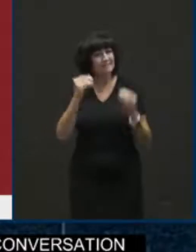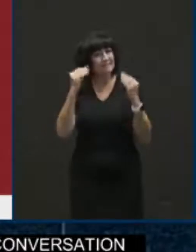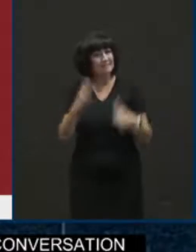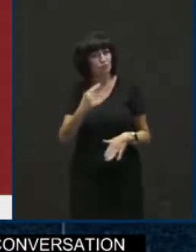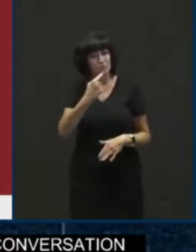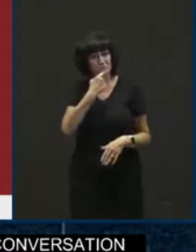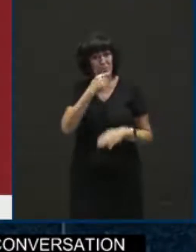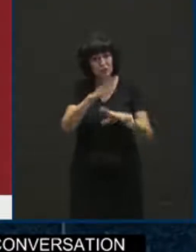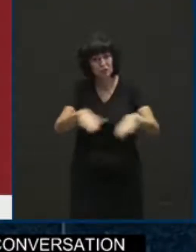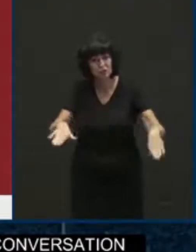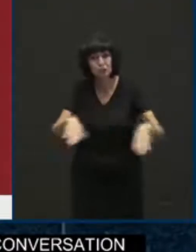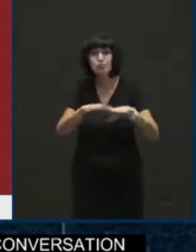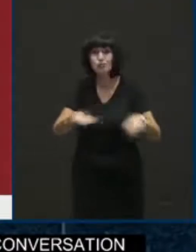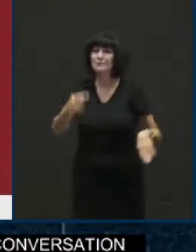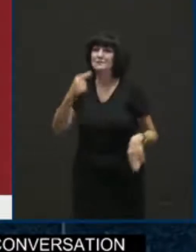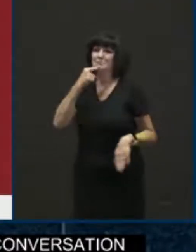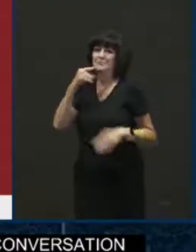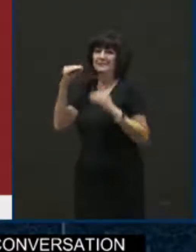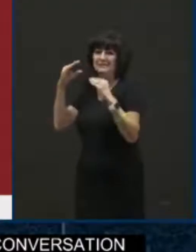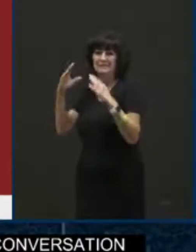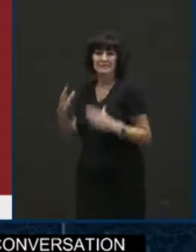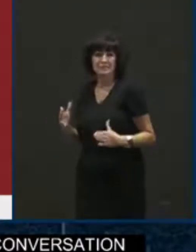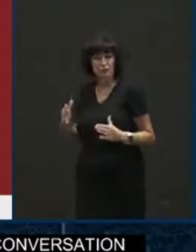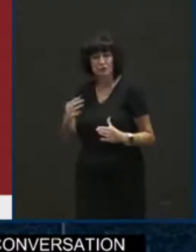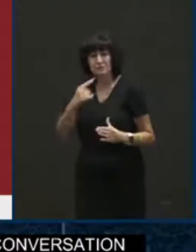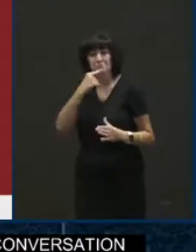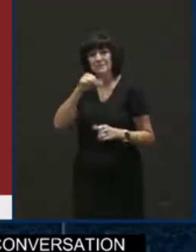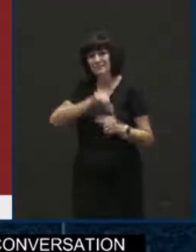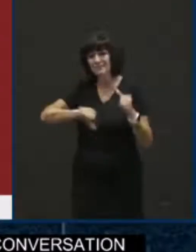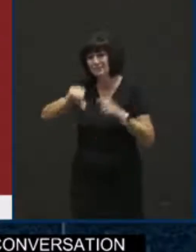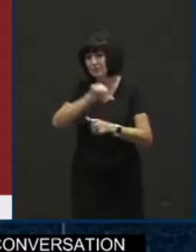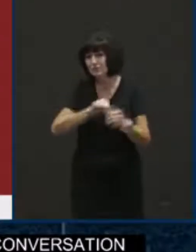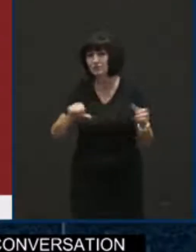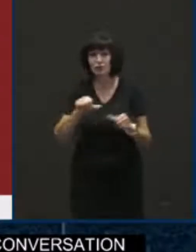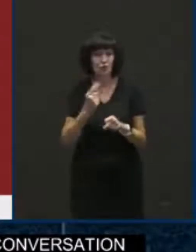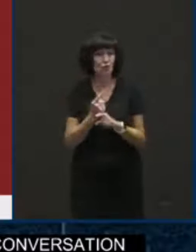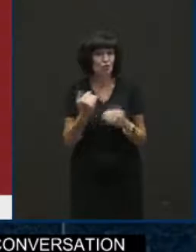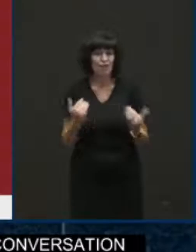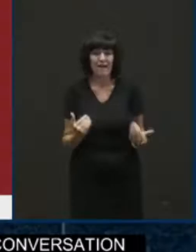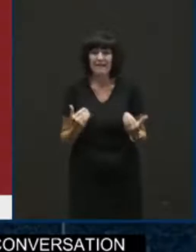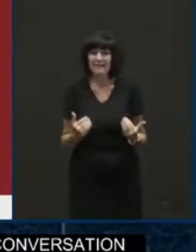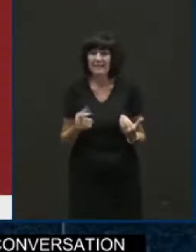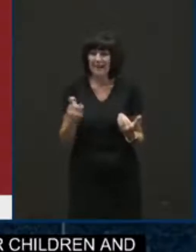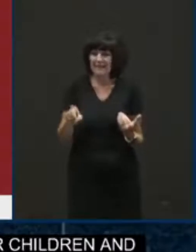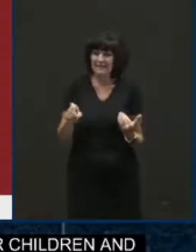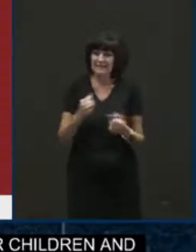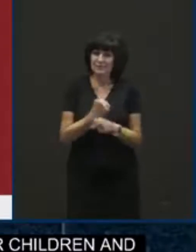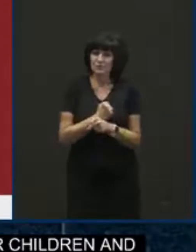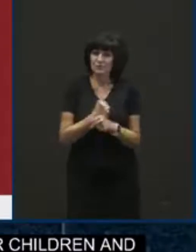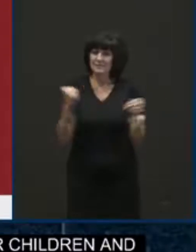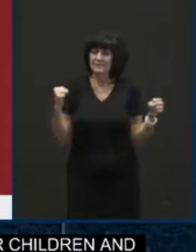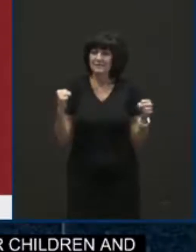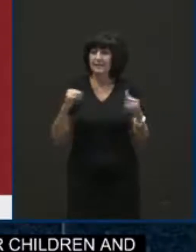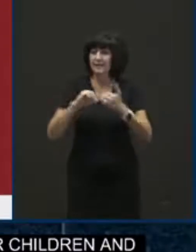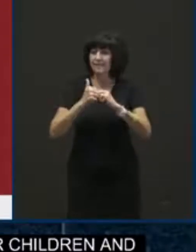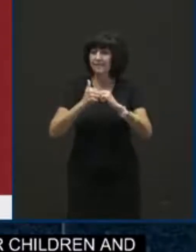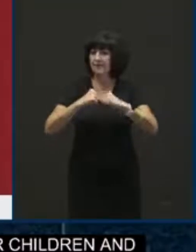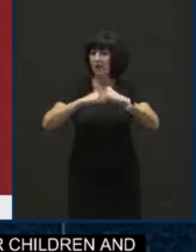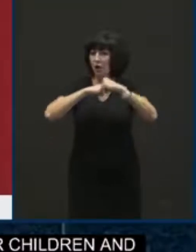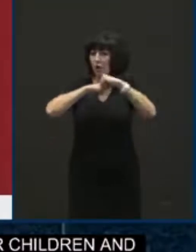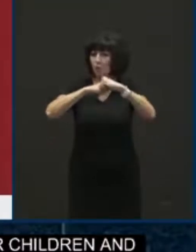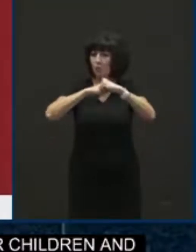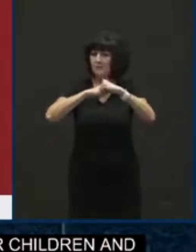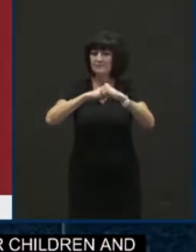the children miss them, but we need to do it safely and in a way that protects the health of